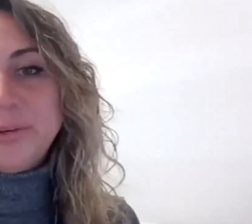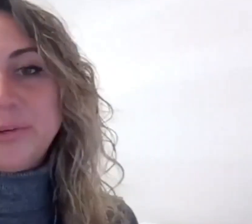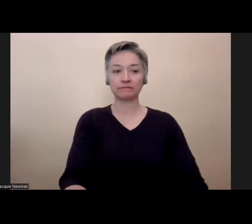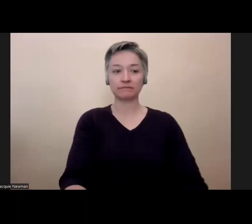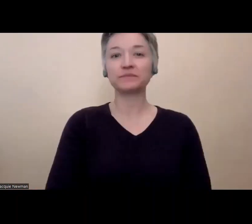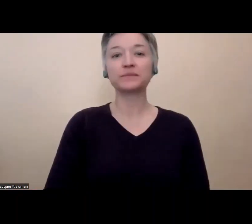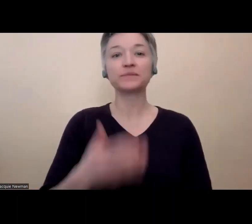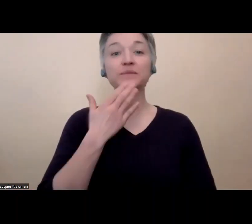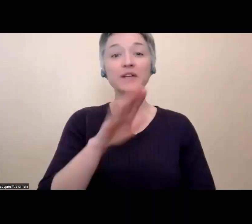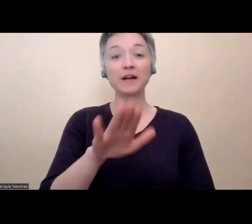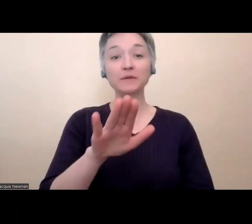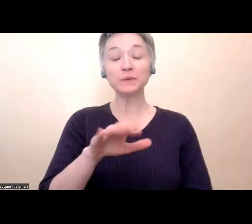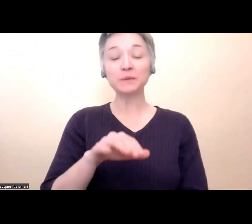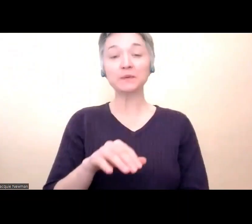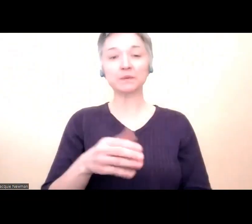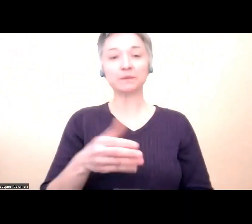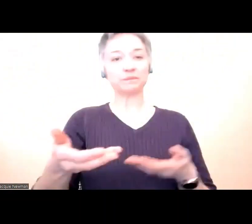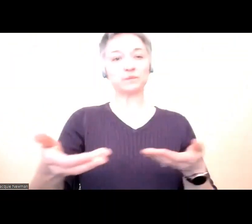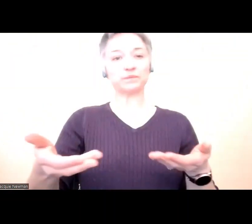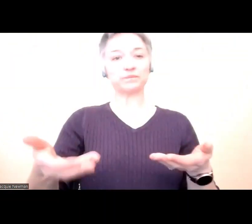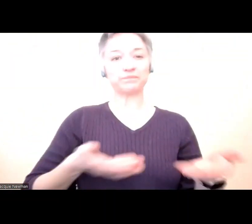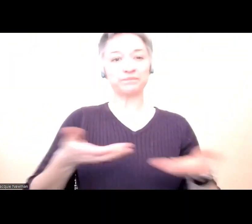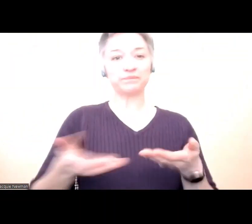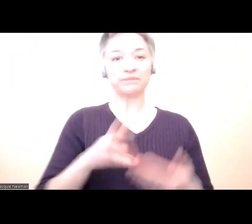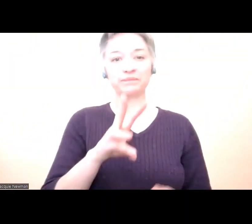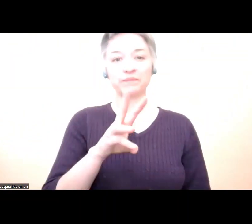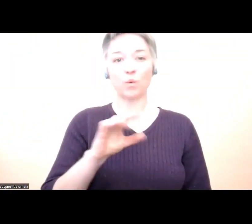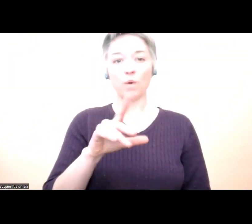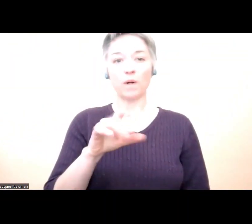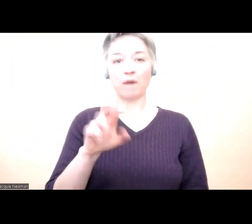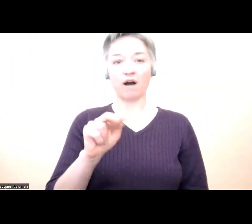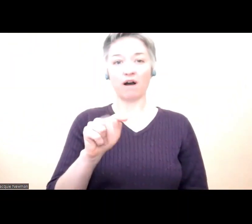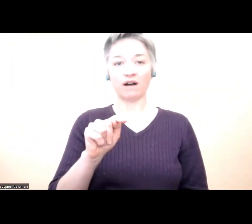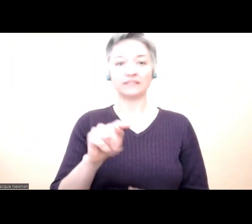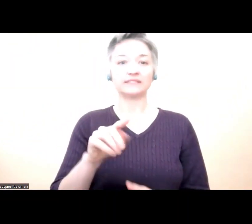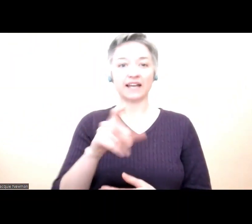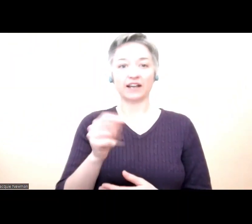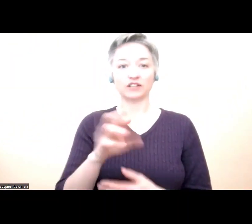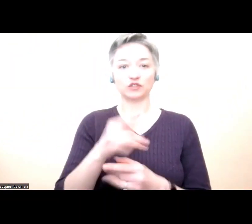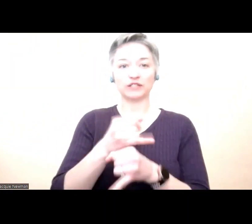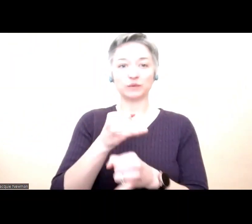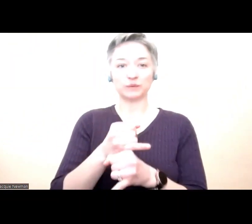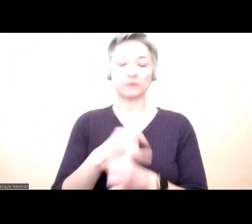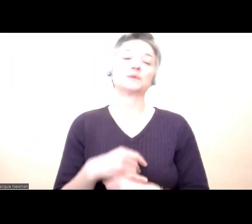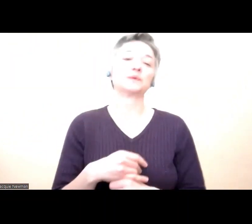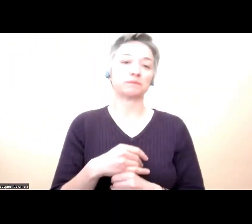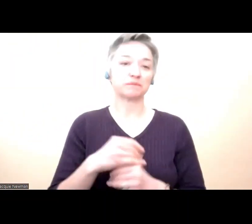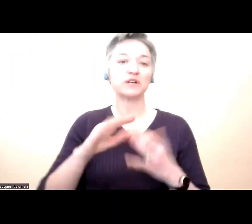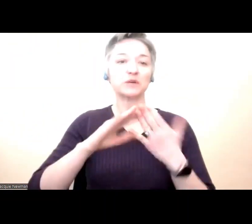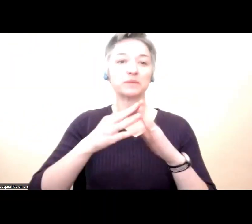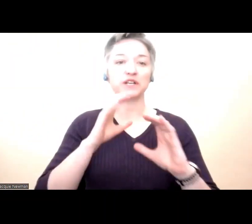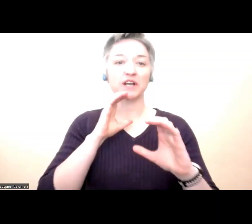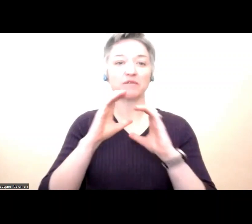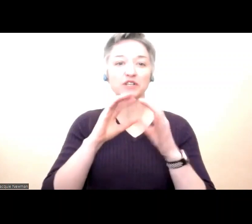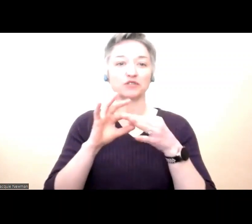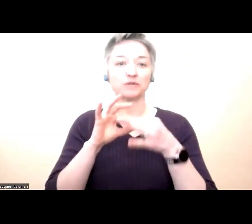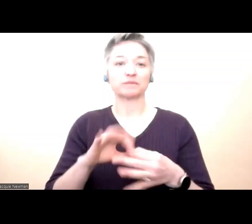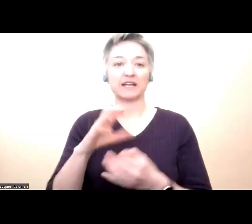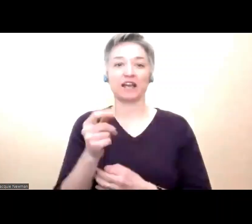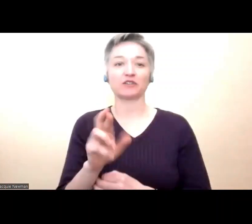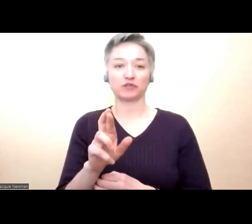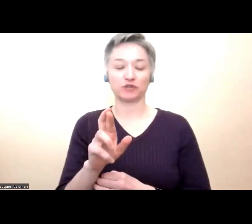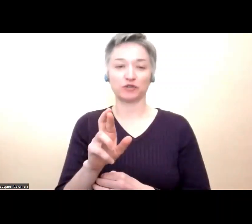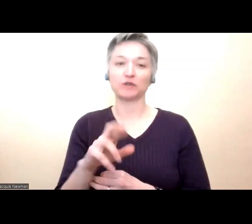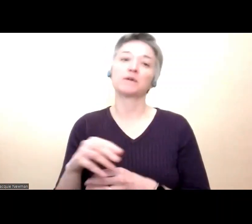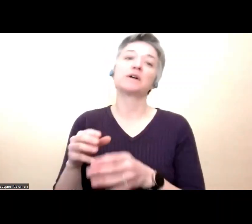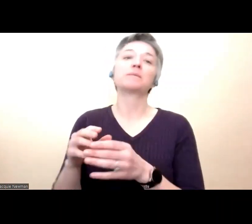Good afternoon, and welcome to the Wilmot Cancer Institute Community Conversations on Cancer series, sponsored by the Office of Community